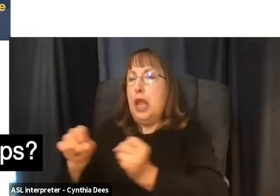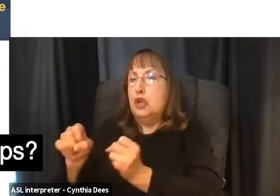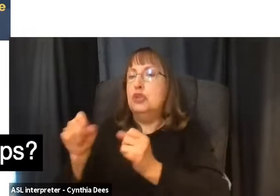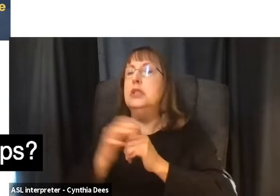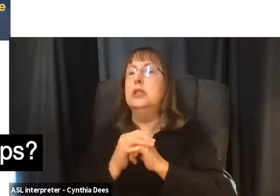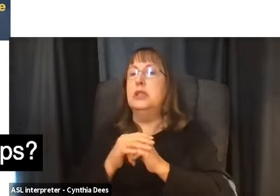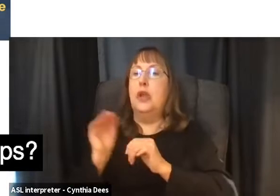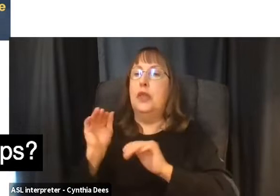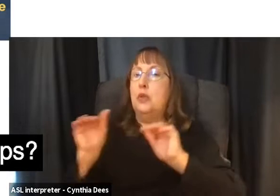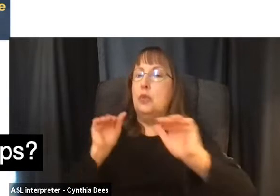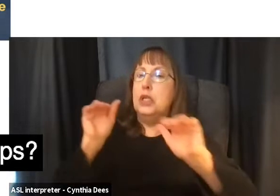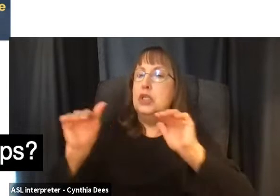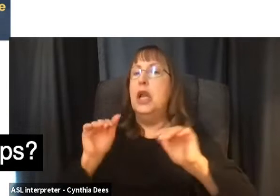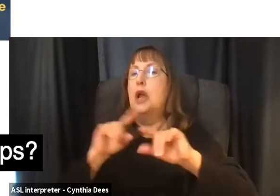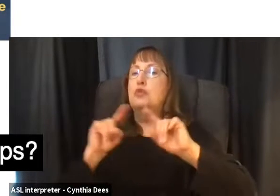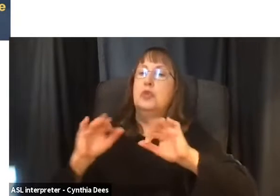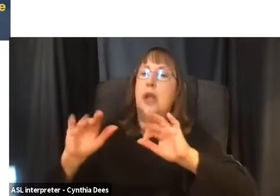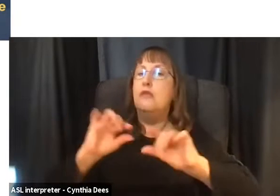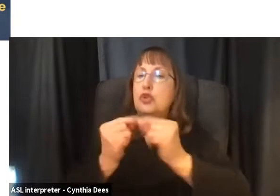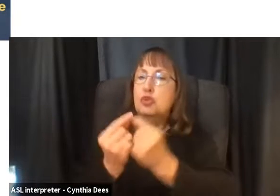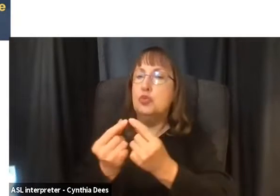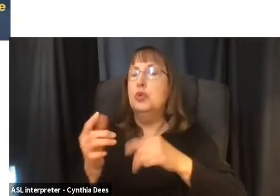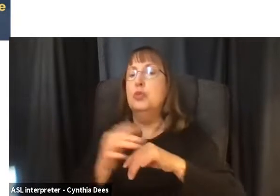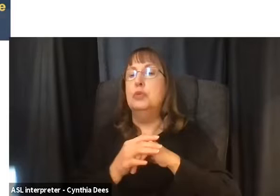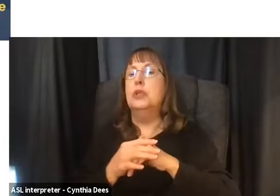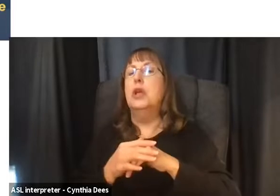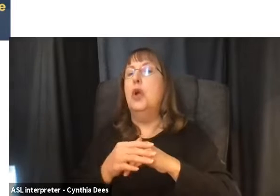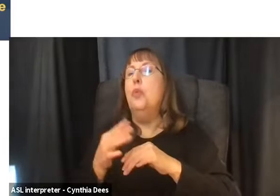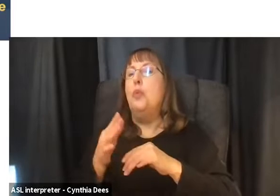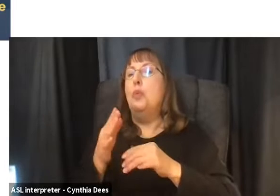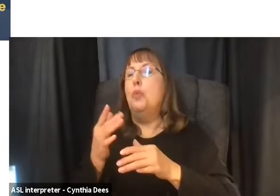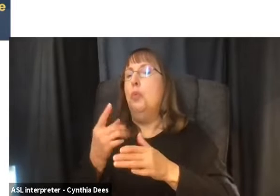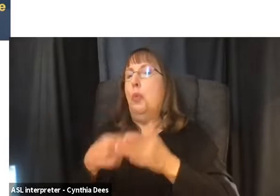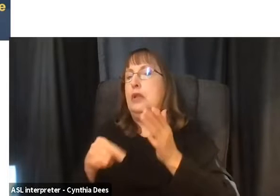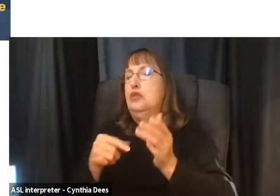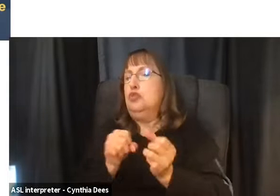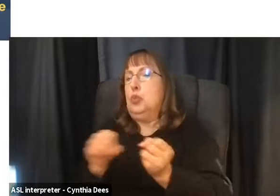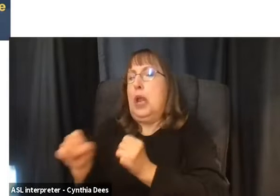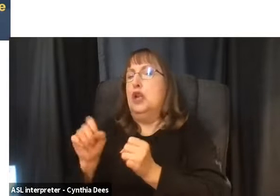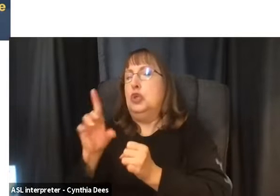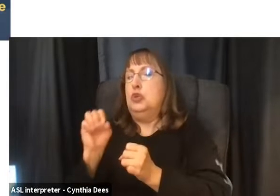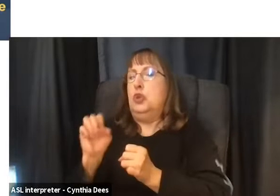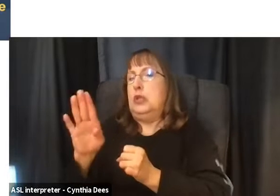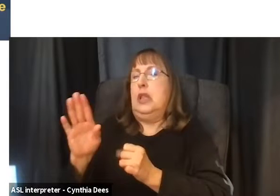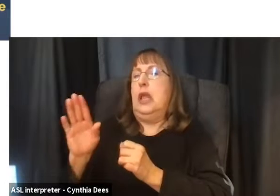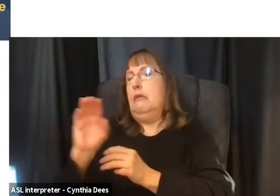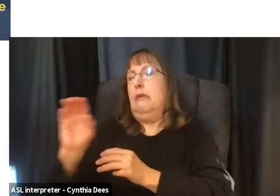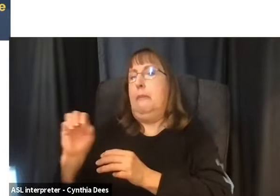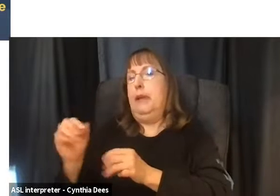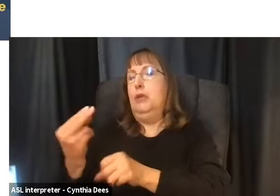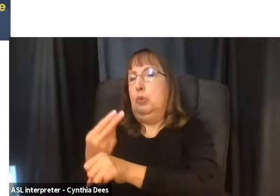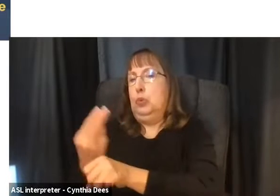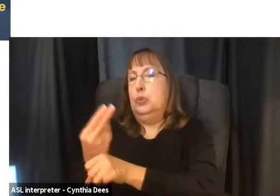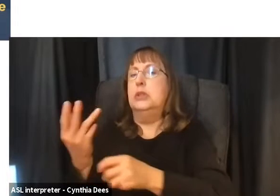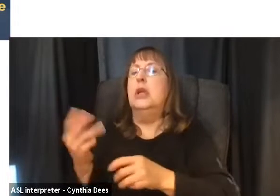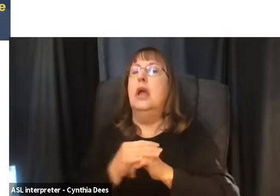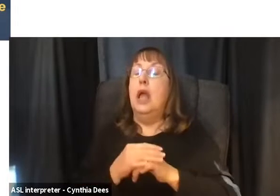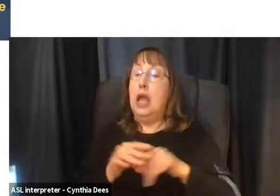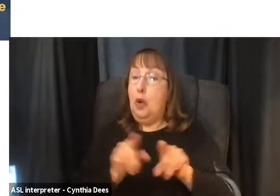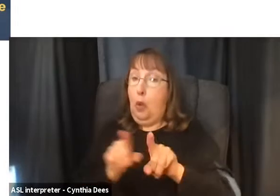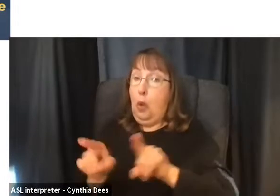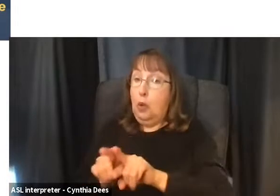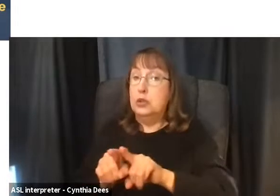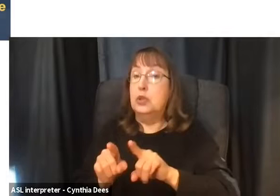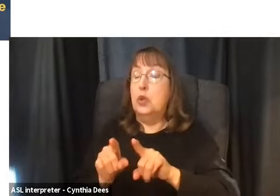reaching out to diverse groups? What are the strategies that the employer employs? And also, the